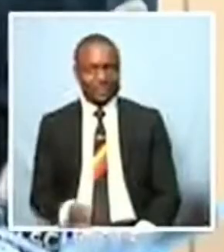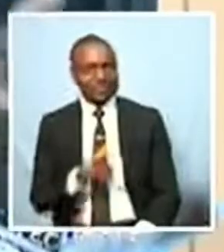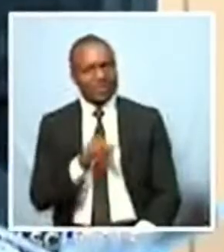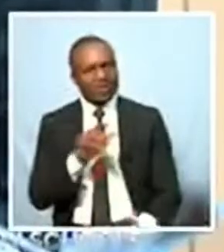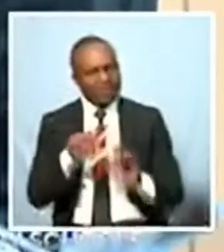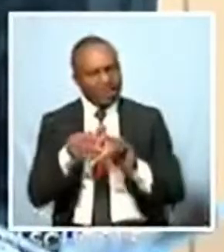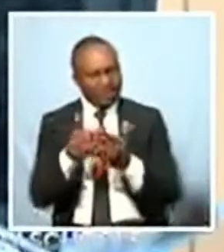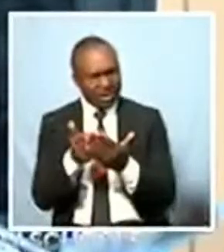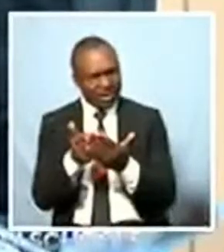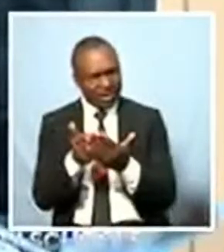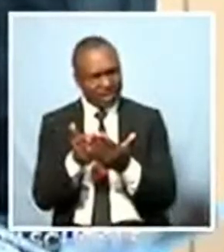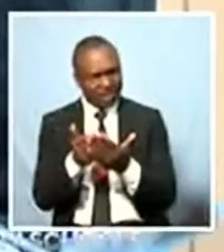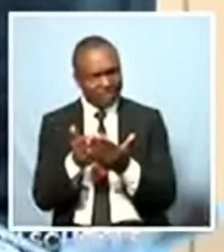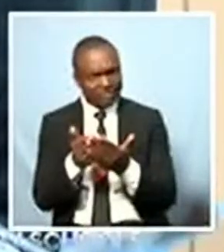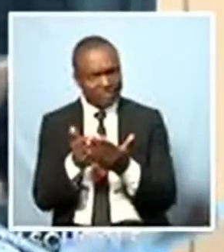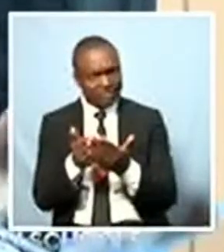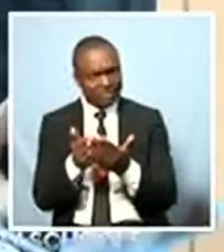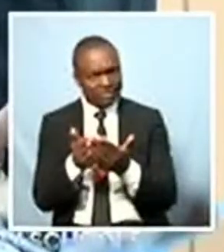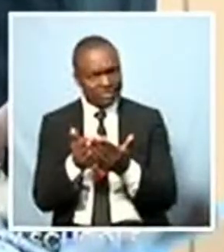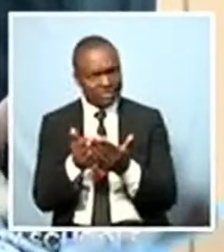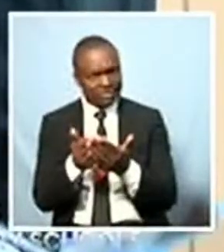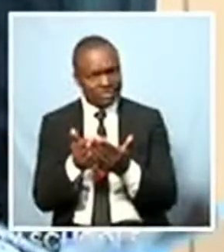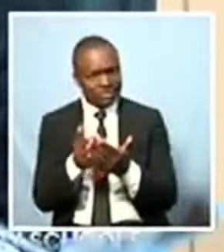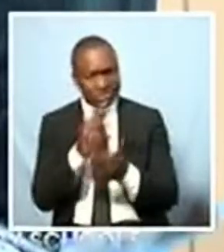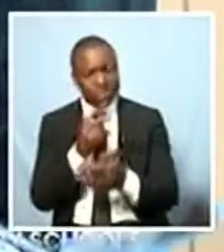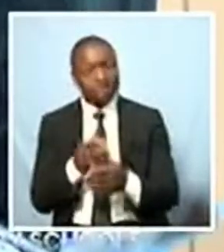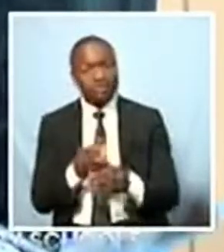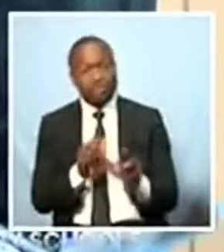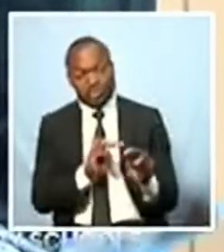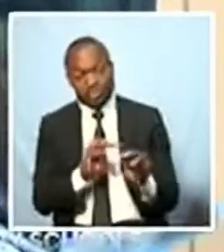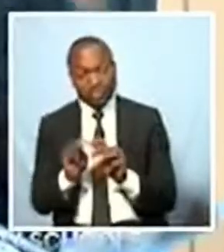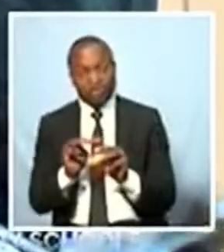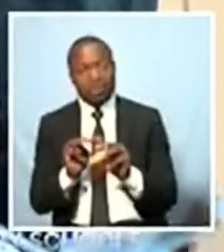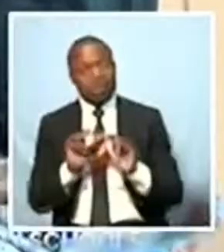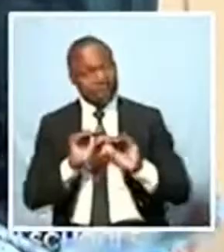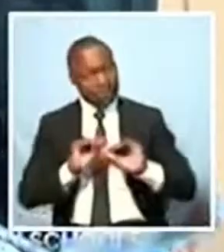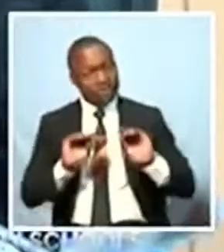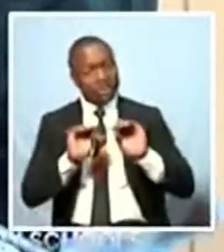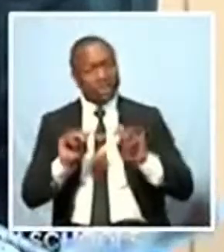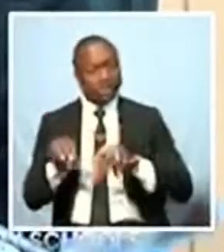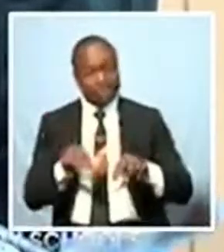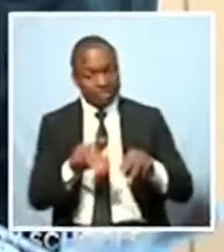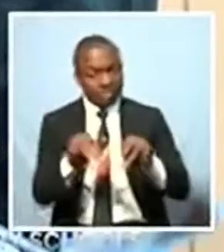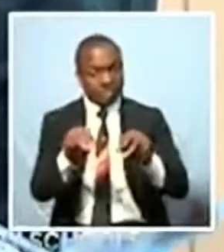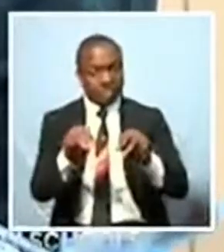how do you approach on the teaching methods? Because there are many approaches, outcome-based, there's competence-based, there's this,